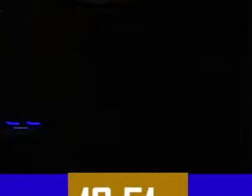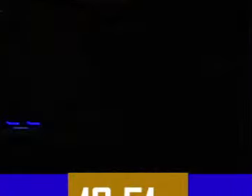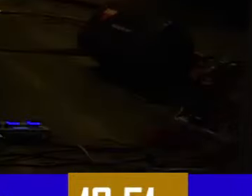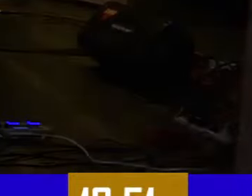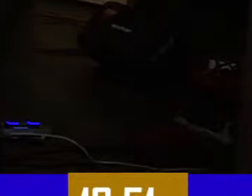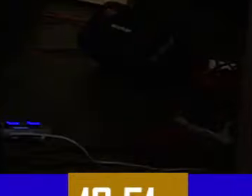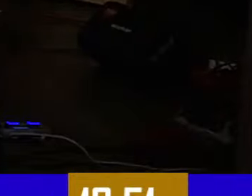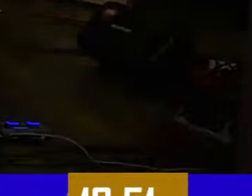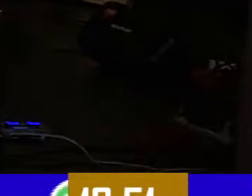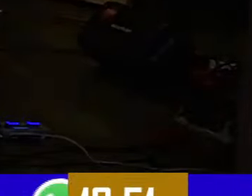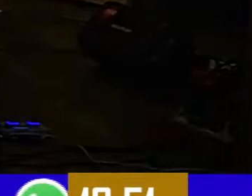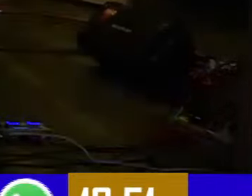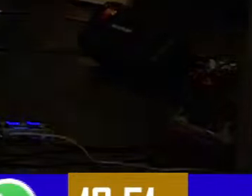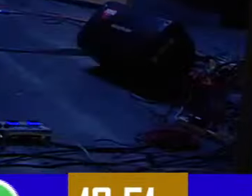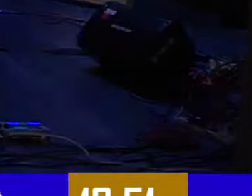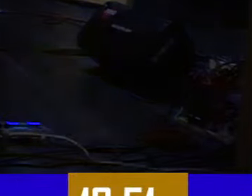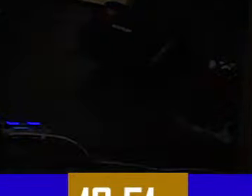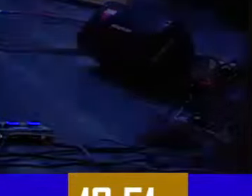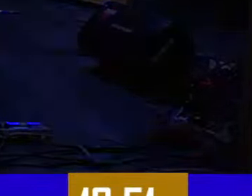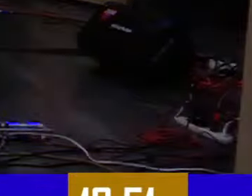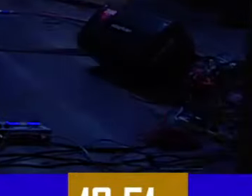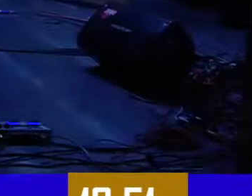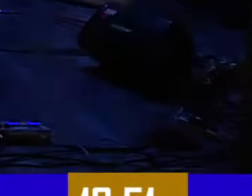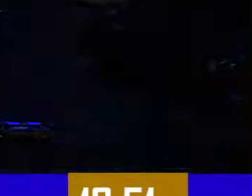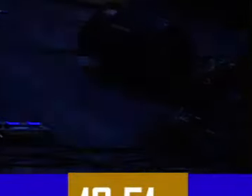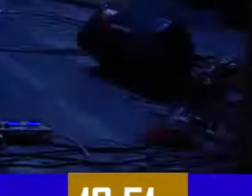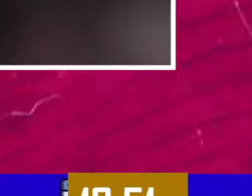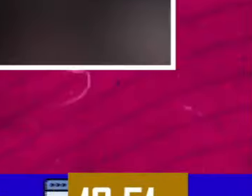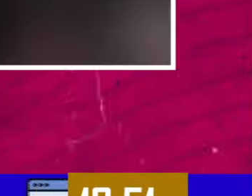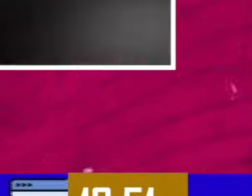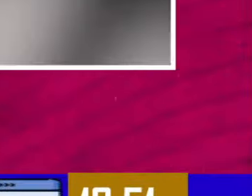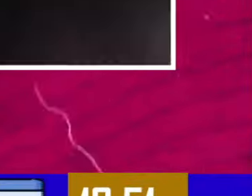Alright, that's your bum. I want to live.